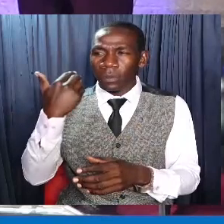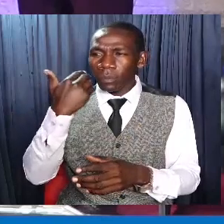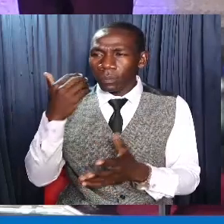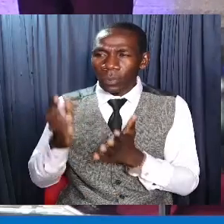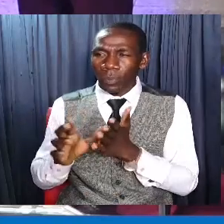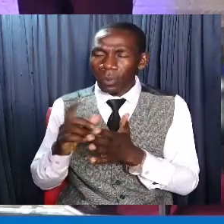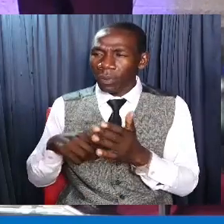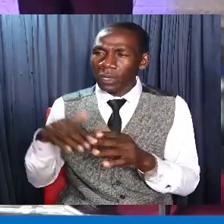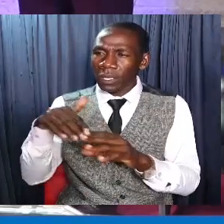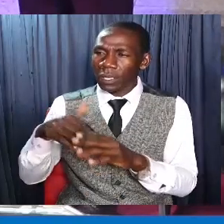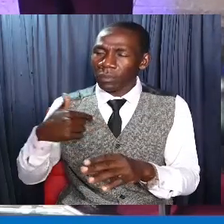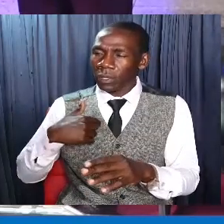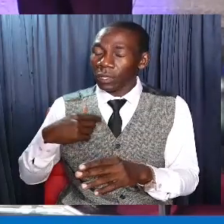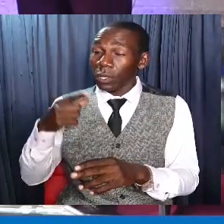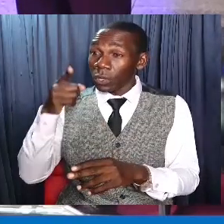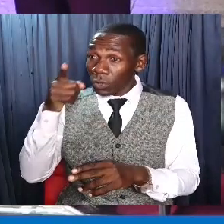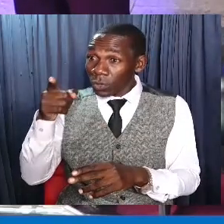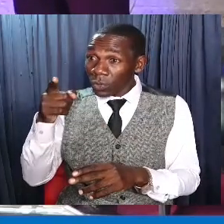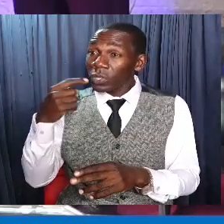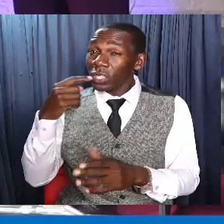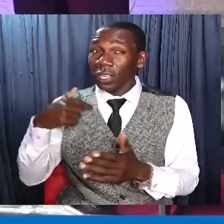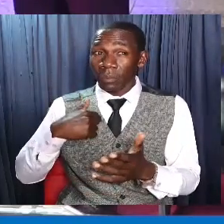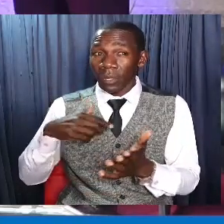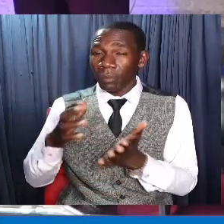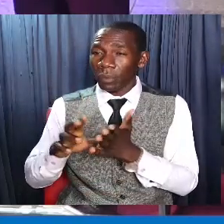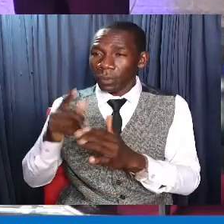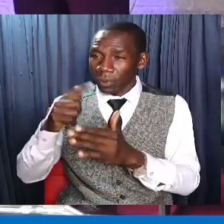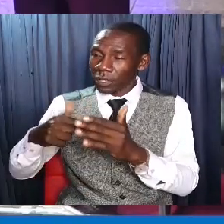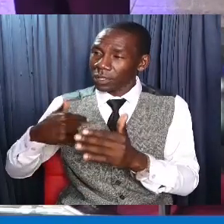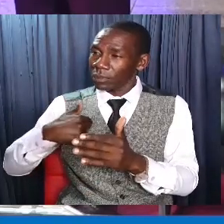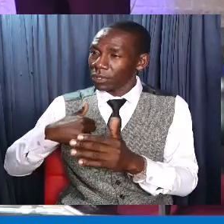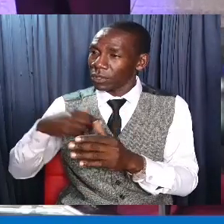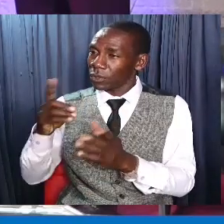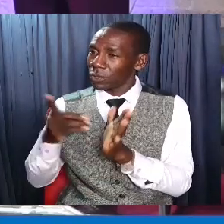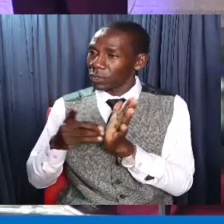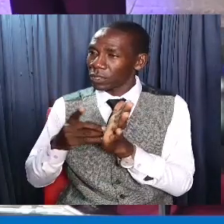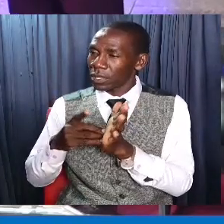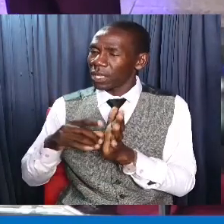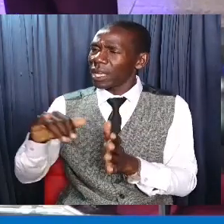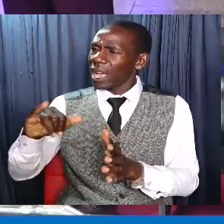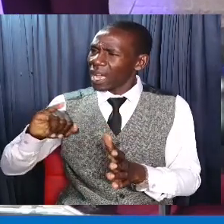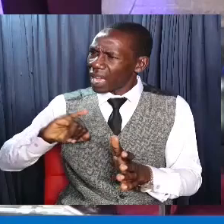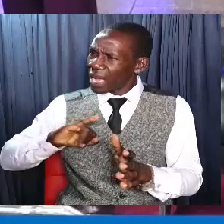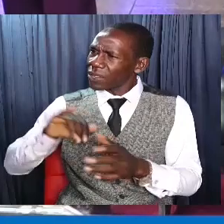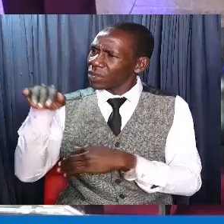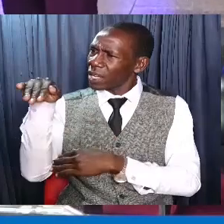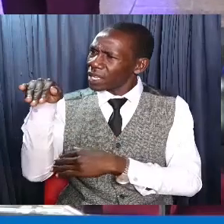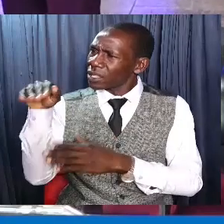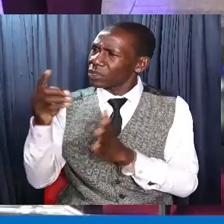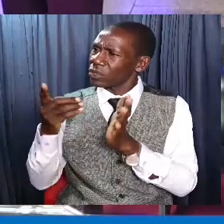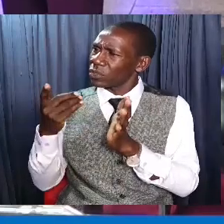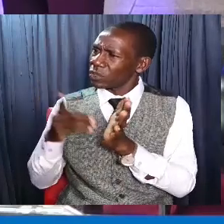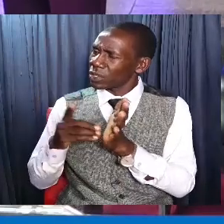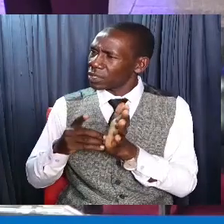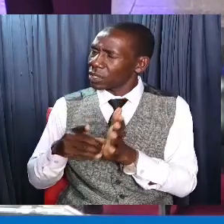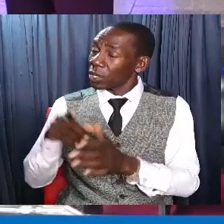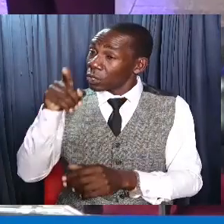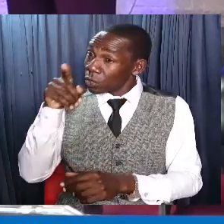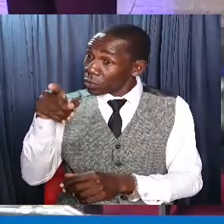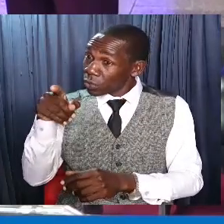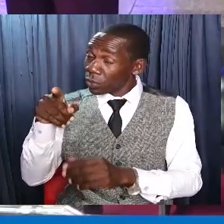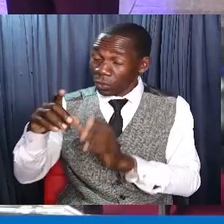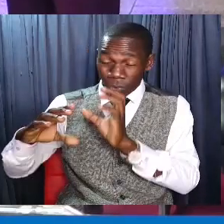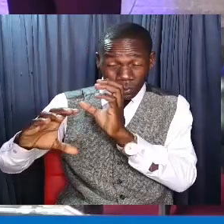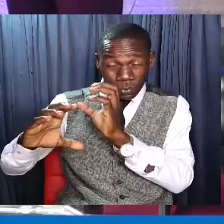nini? I'm asking what is happening. Ni wewe uniambie kuna nini? You are the one to tell me, doctor. Au ni mimi nikwambie kuna nini? Am I the one to tell you what is happening? Si wewe ndio